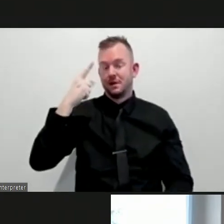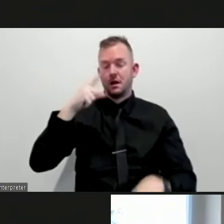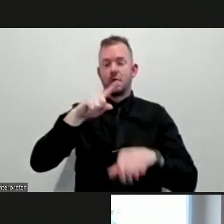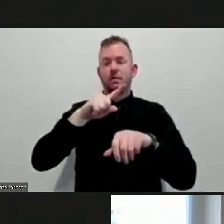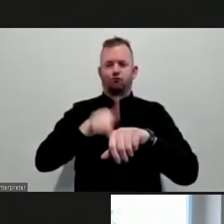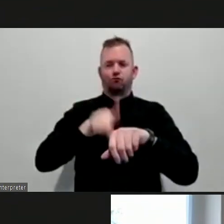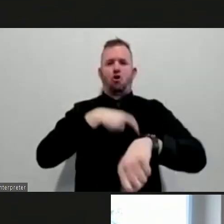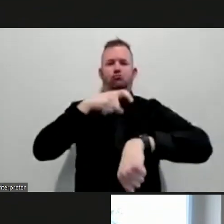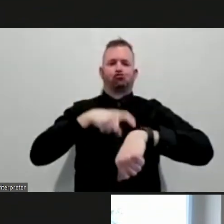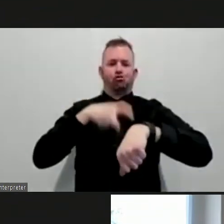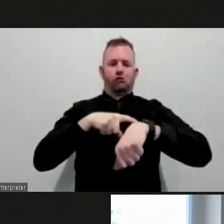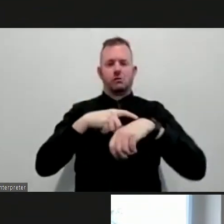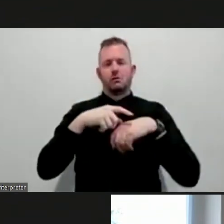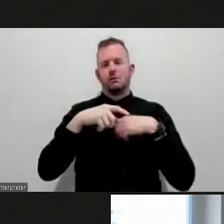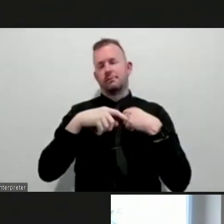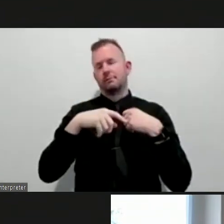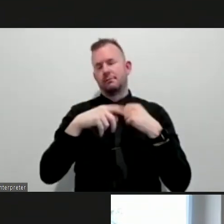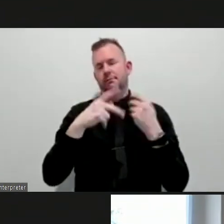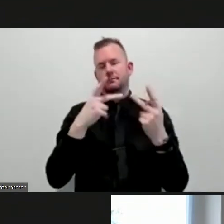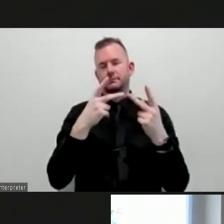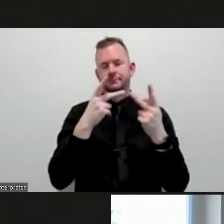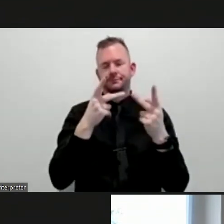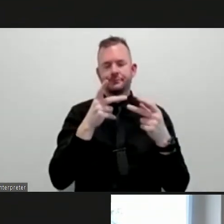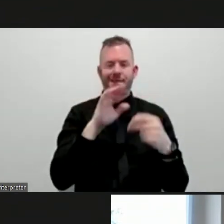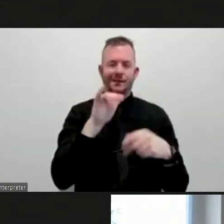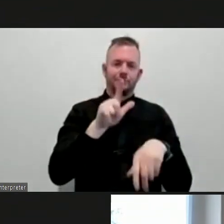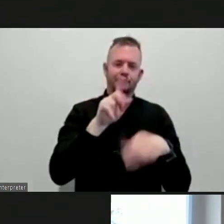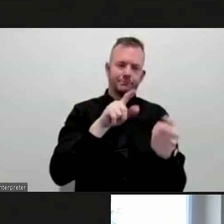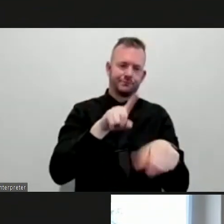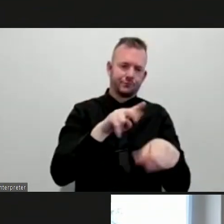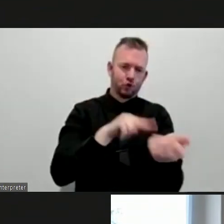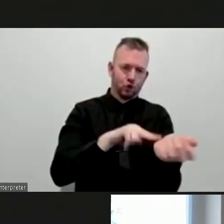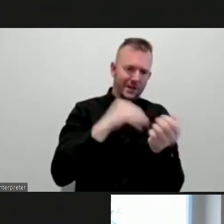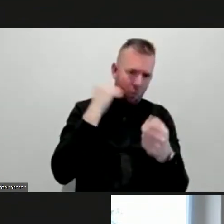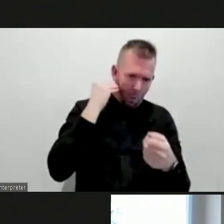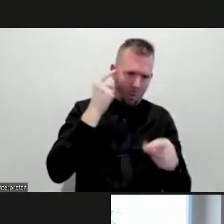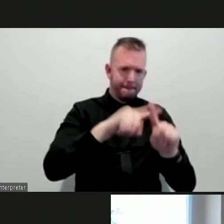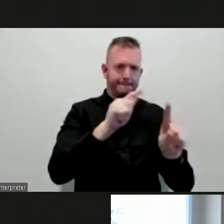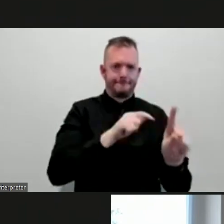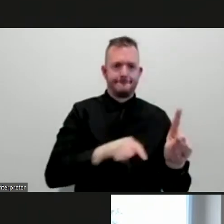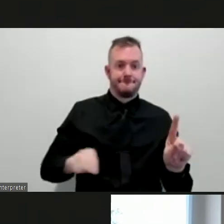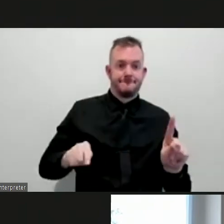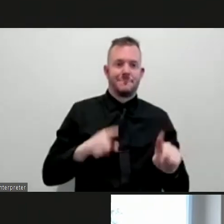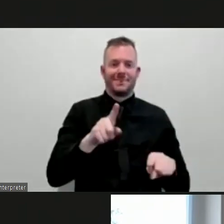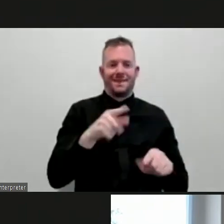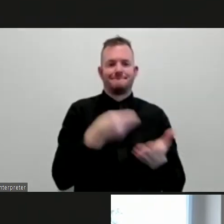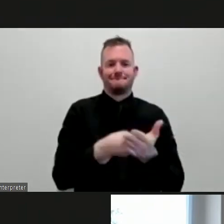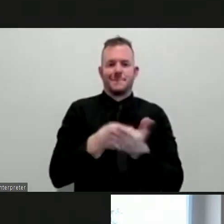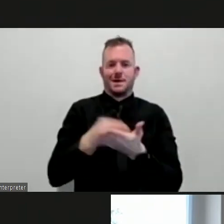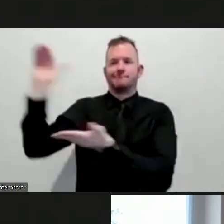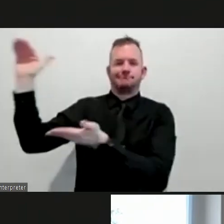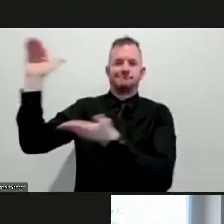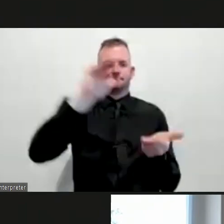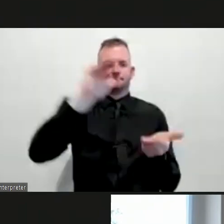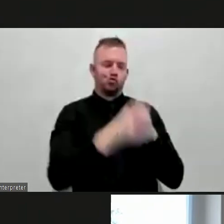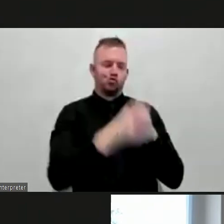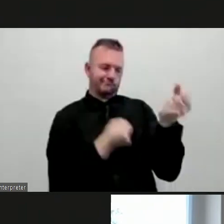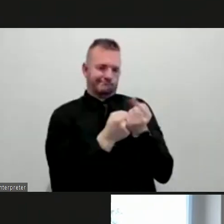for everybody else right now, that's out of the goodness of their heart. They could bill if somebody has health insurance for the